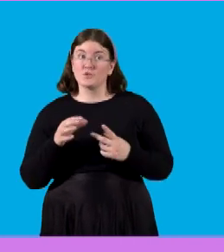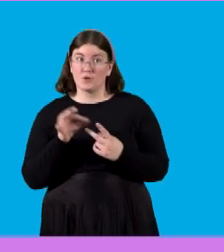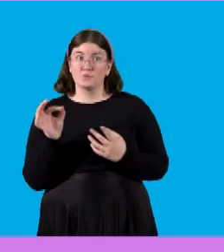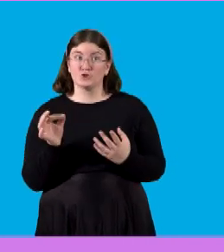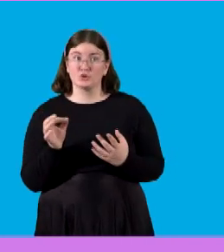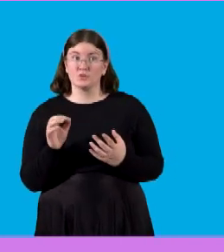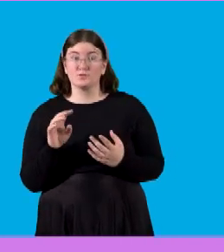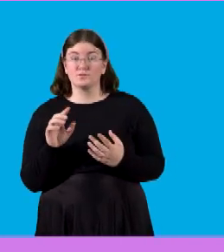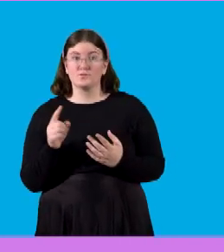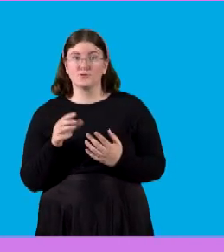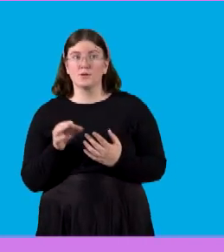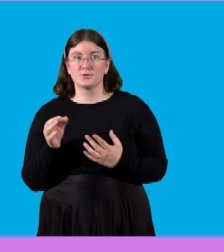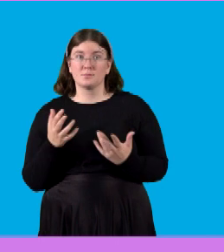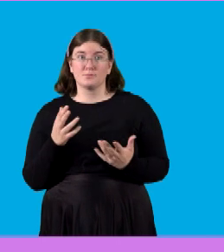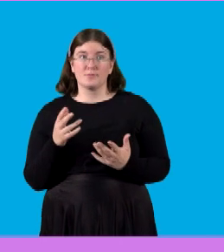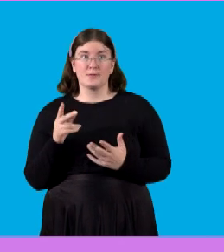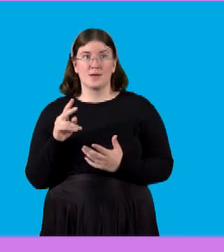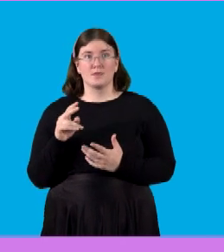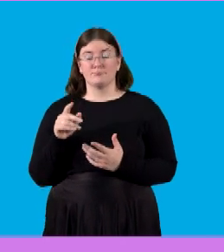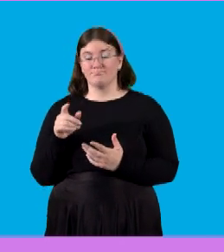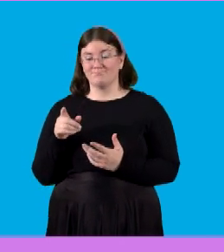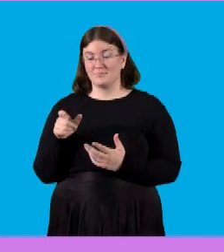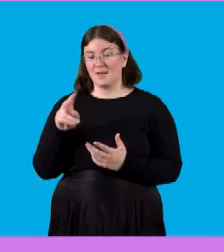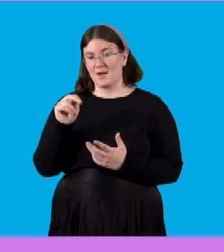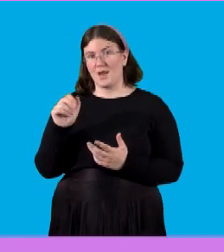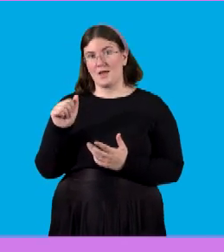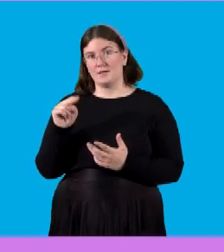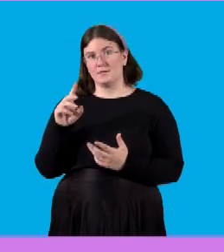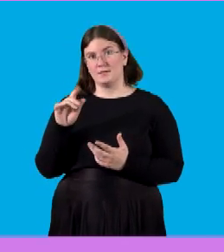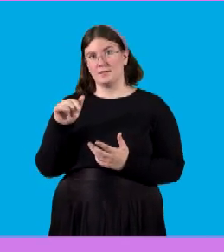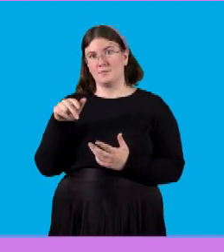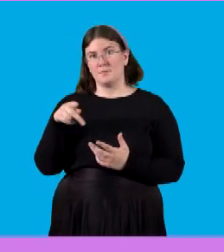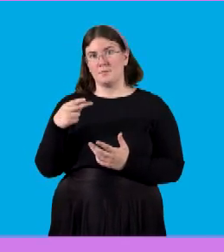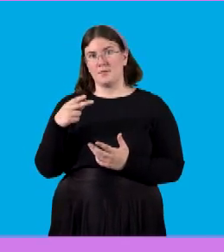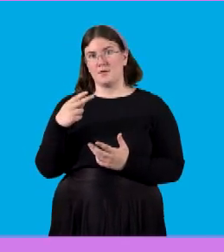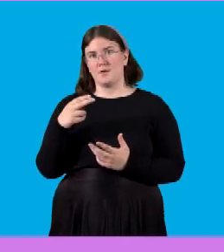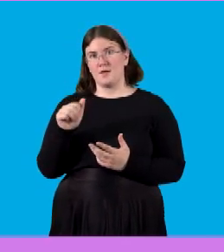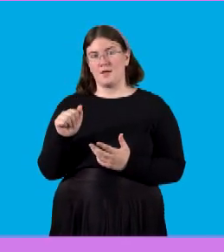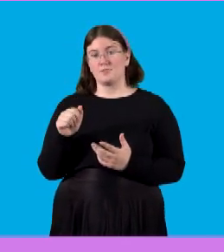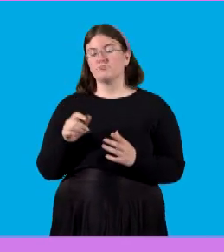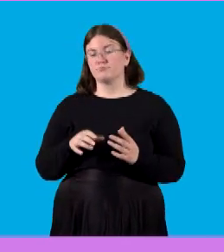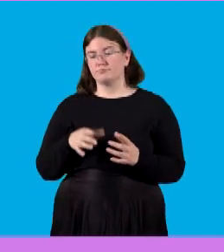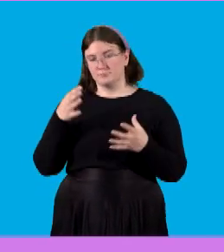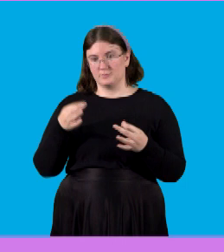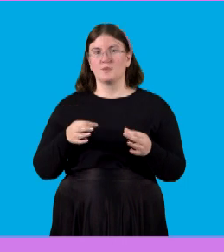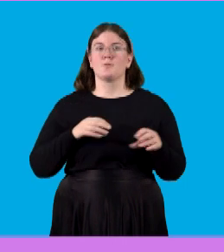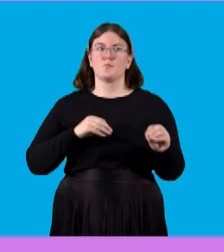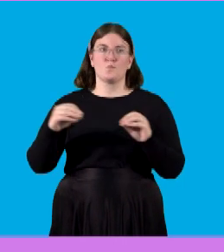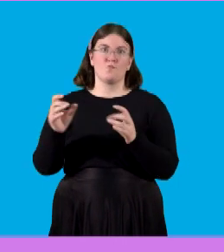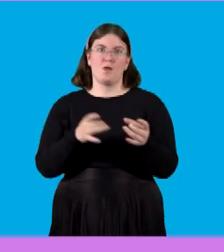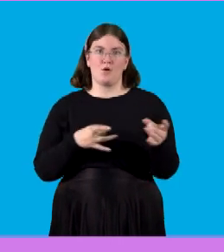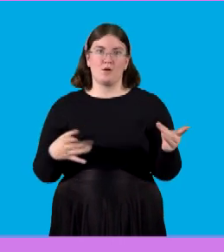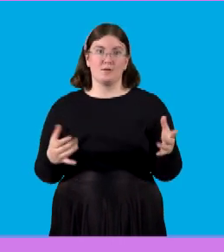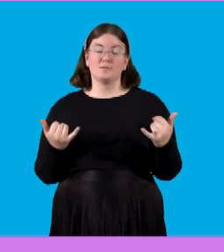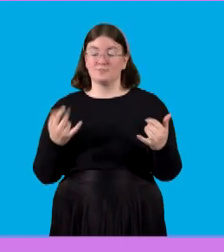So this is our first option if Nandipa decides to go to Ireland. Now let's look at the US option, right? So the